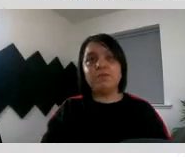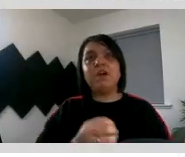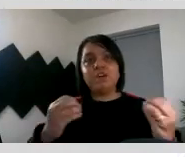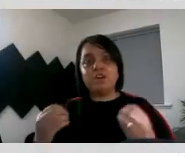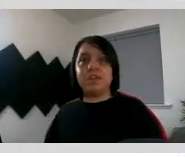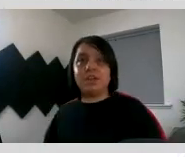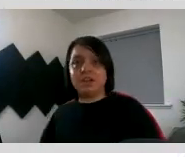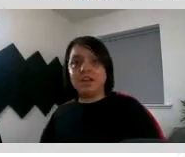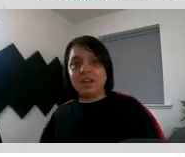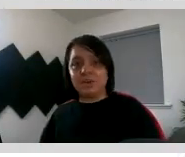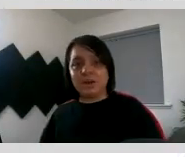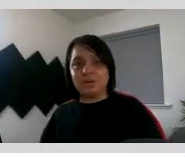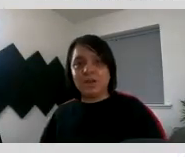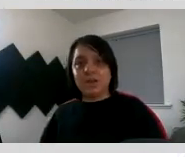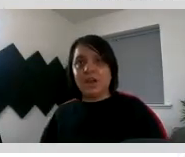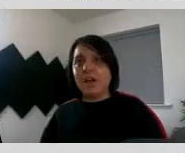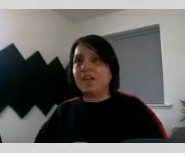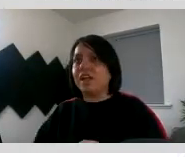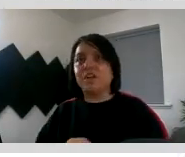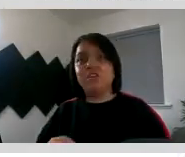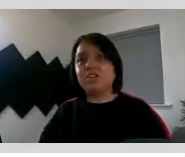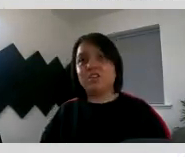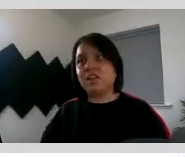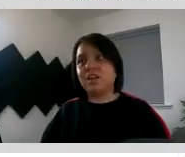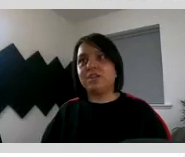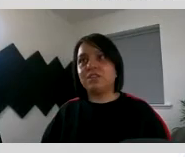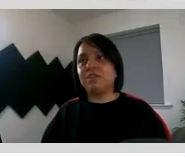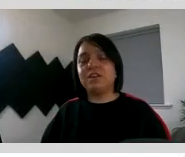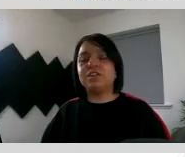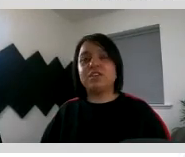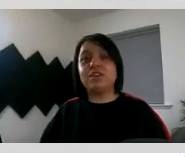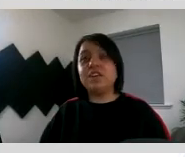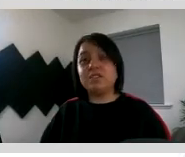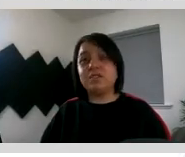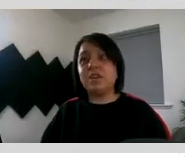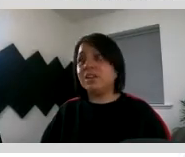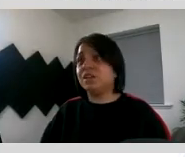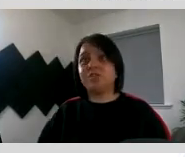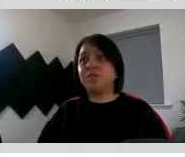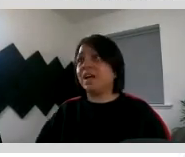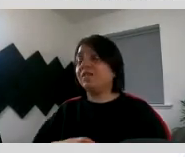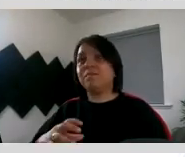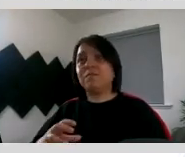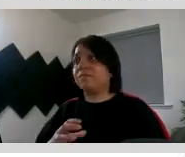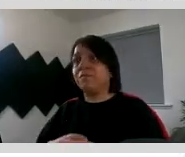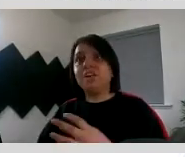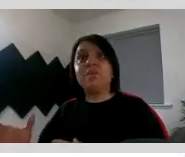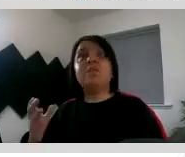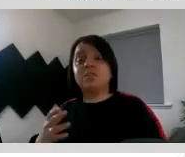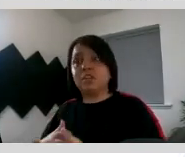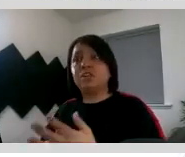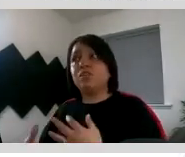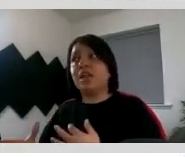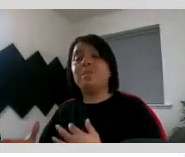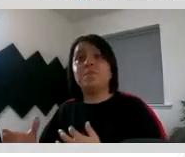people come here as well, and they have not learned the language of English. They don't need to. They were still getting money from, because